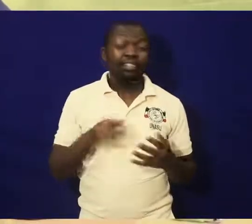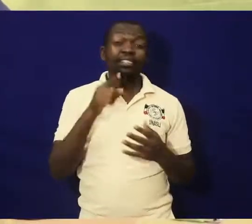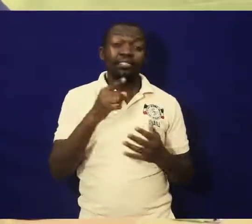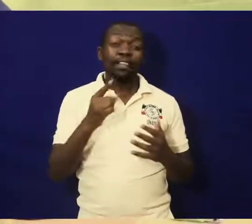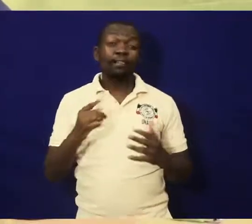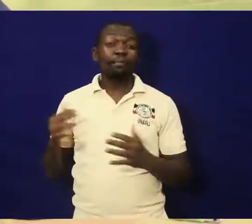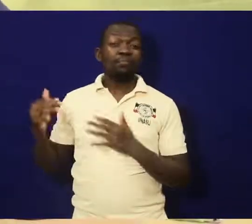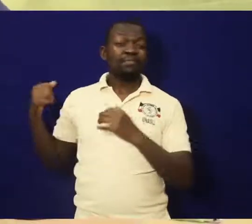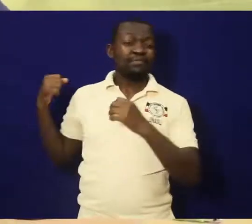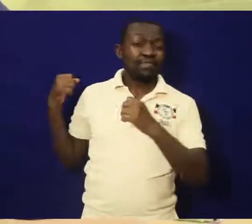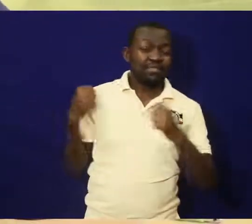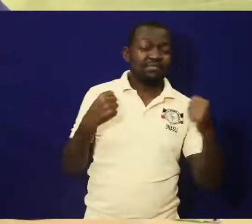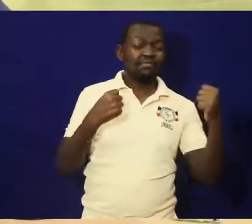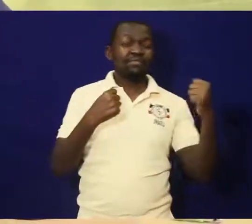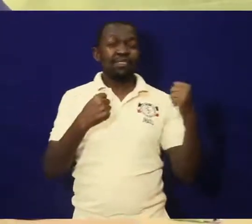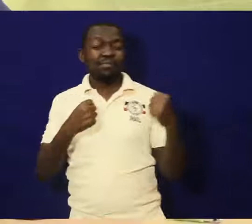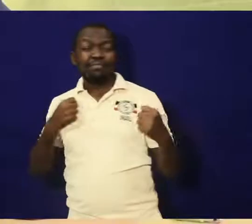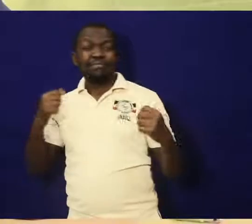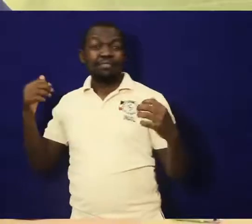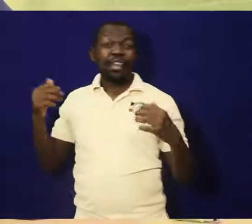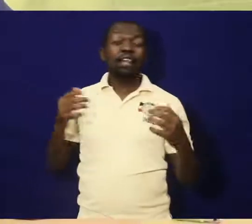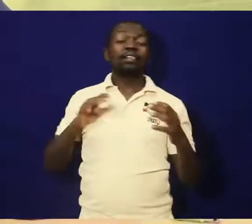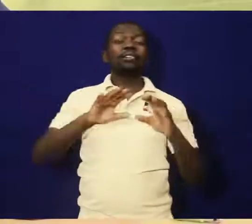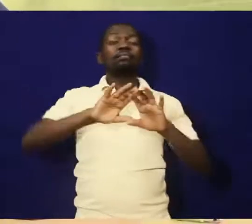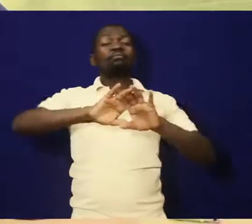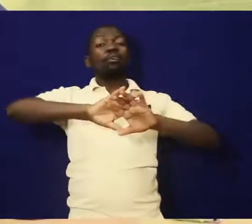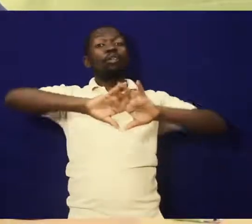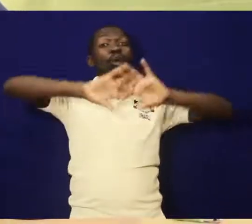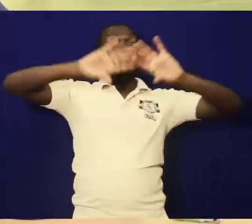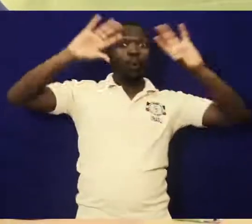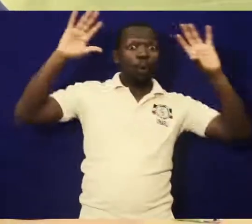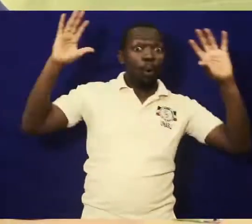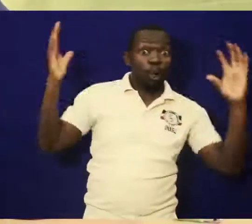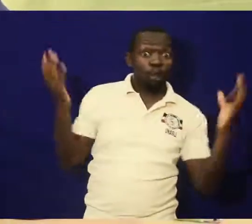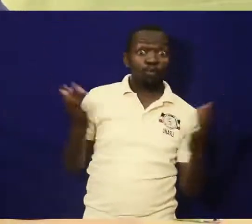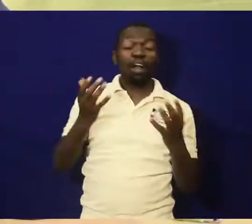fight that involved the whole world.